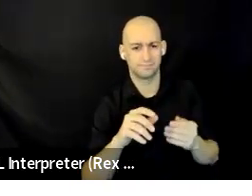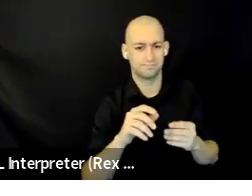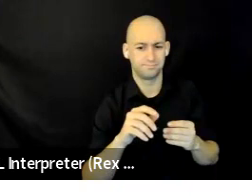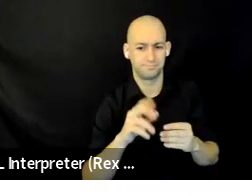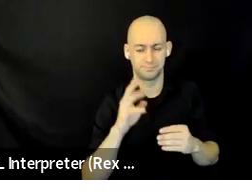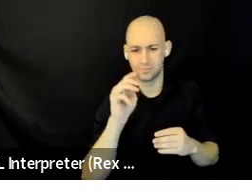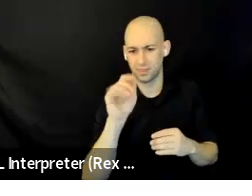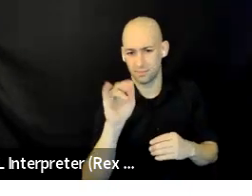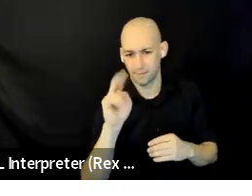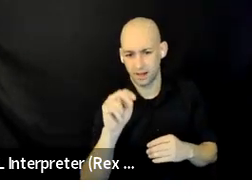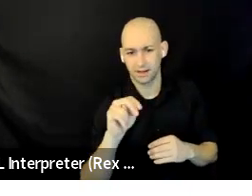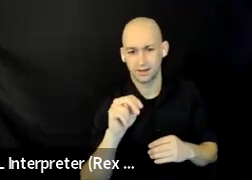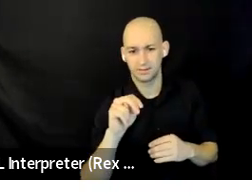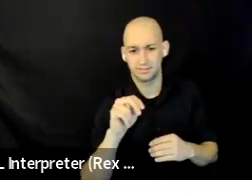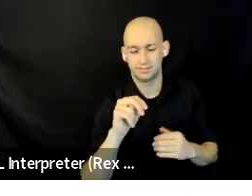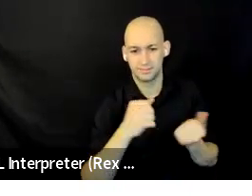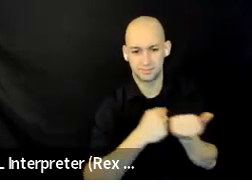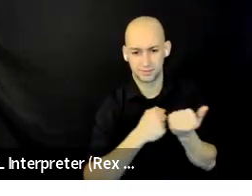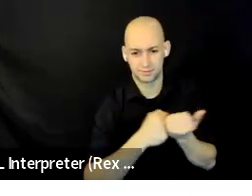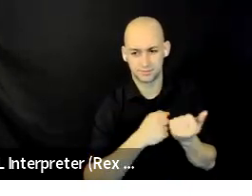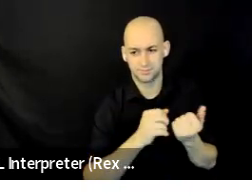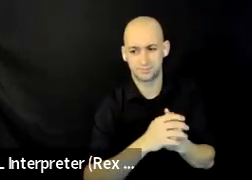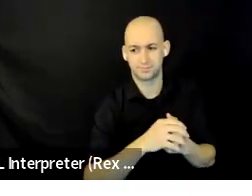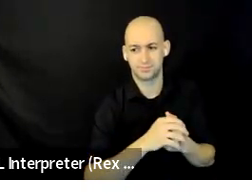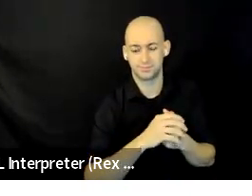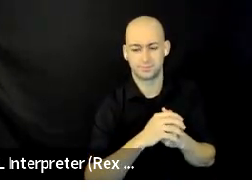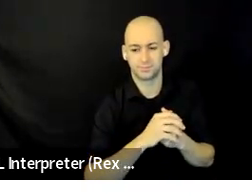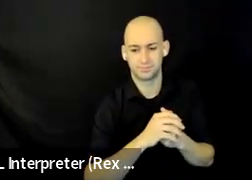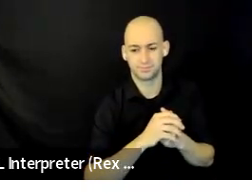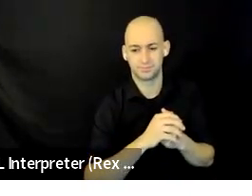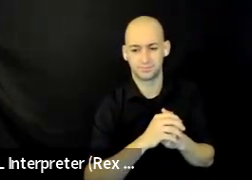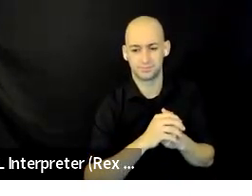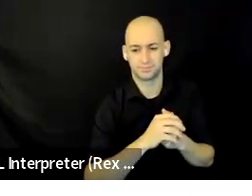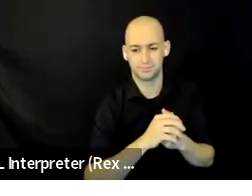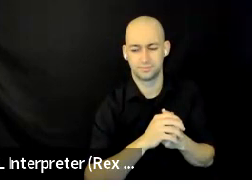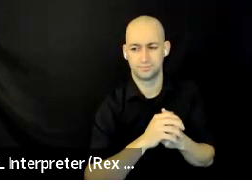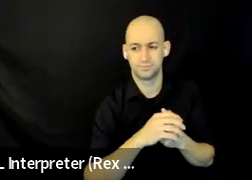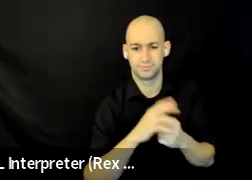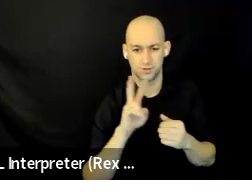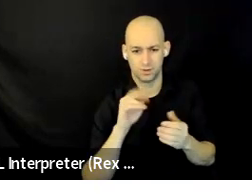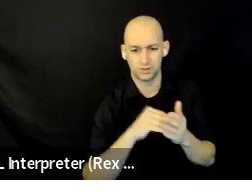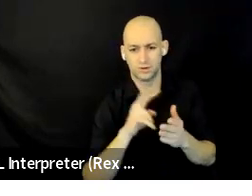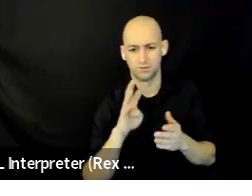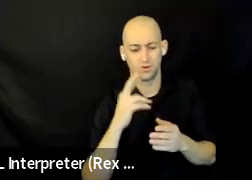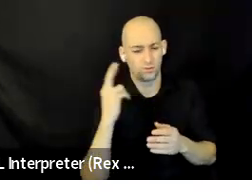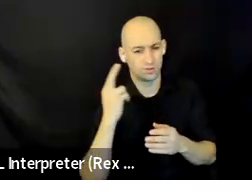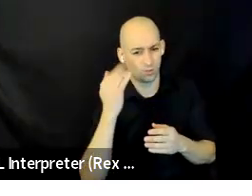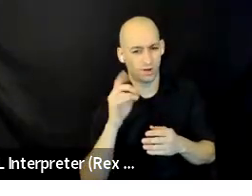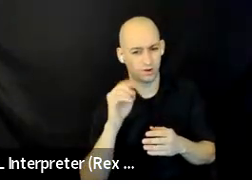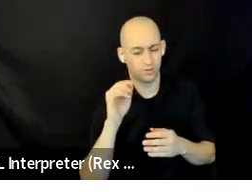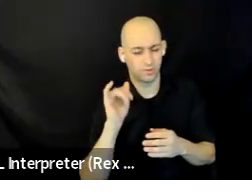is to complete the local sponsored PID evaluation guidance by the end of 2024. And the reason why we're doing that is we're